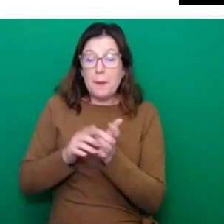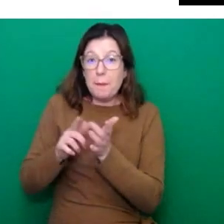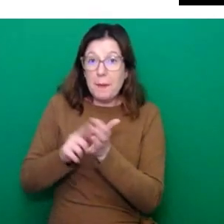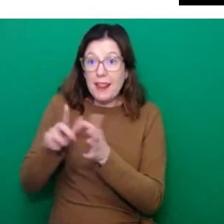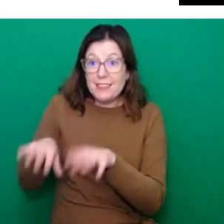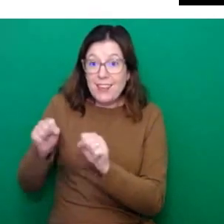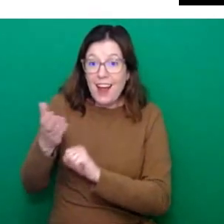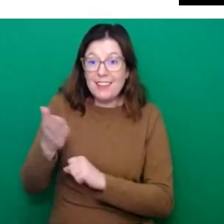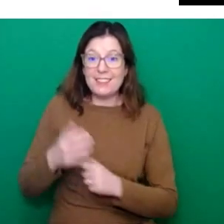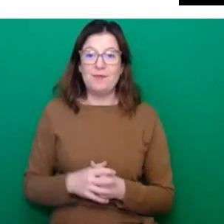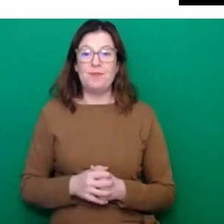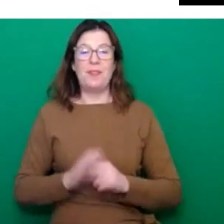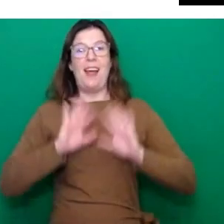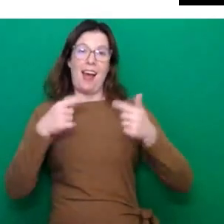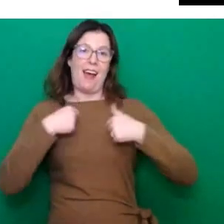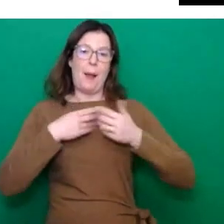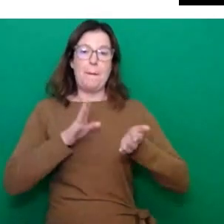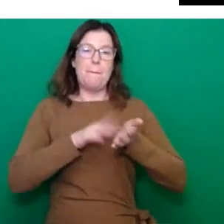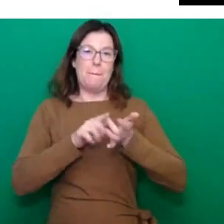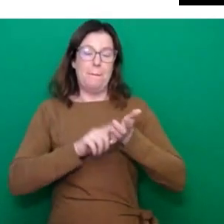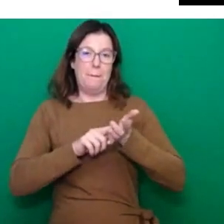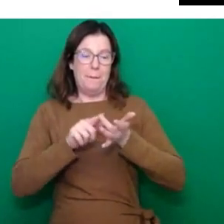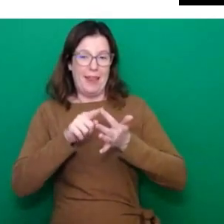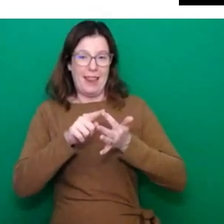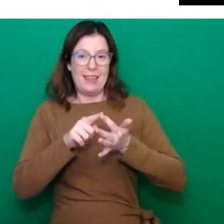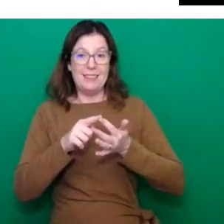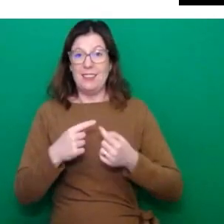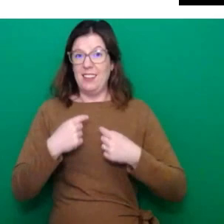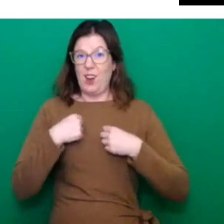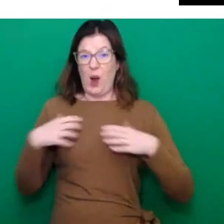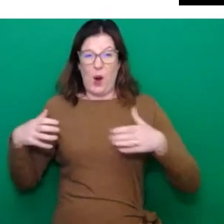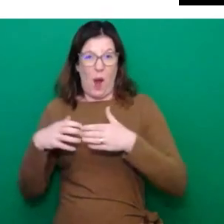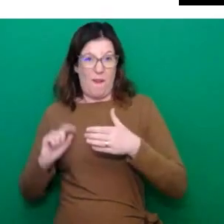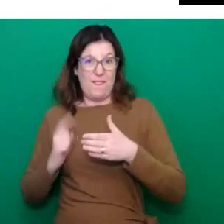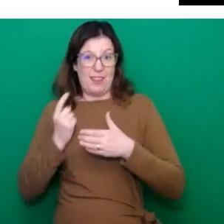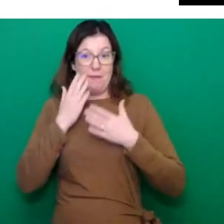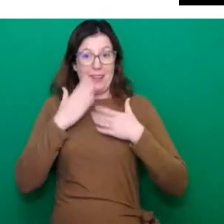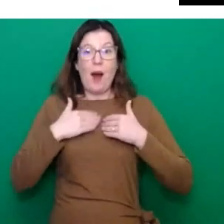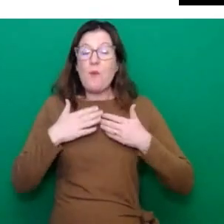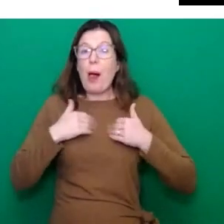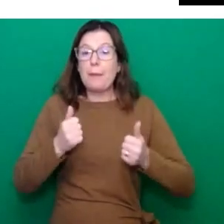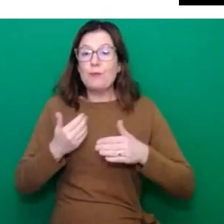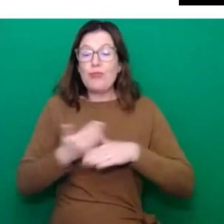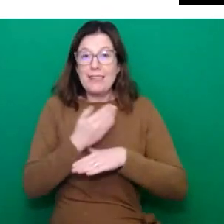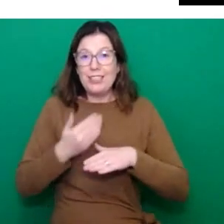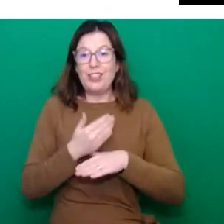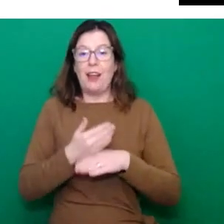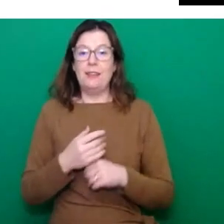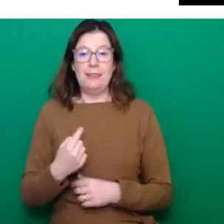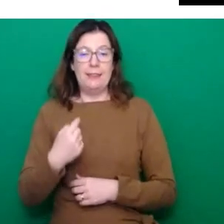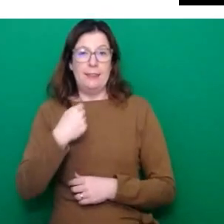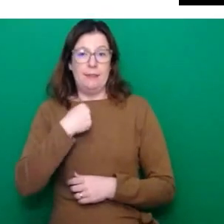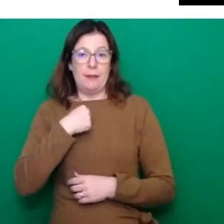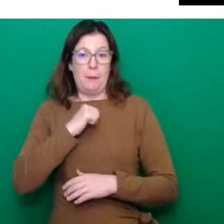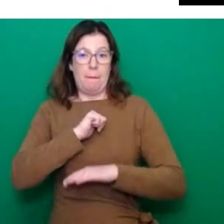start. Hi, I'm Millie Boon. I'm cohort 1 of Mental Health and Wellbeing Practitioners. I'm based